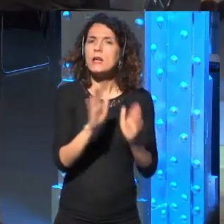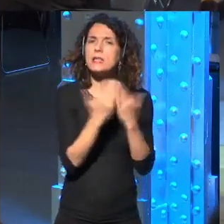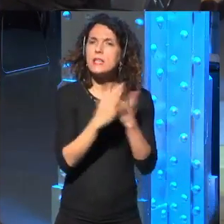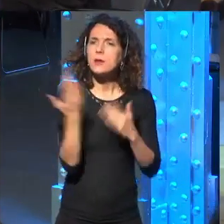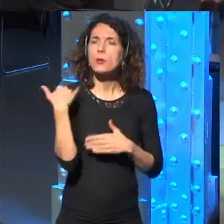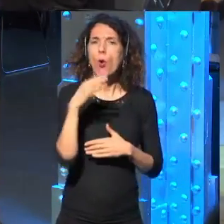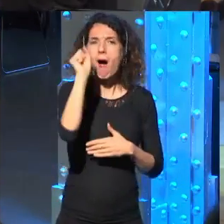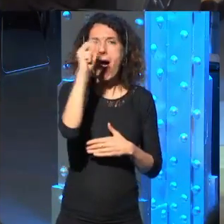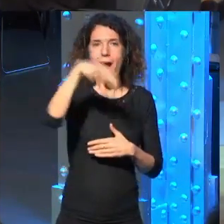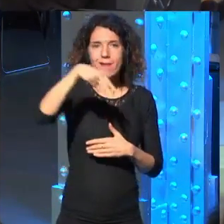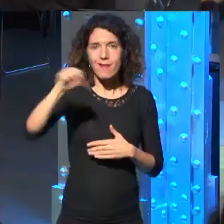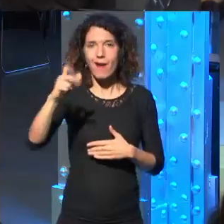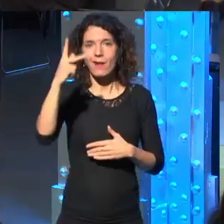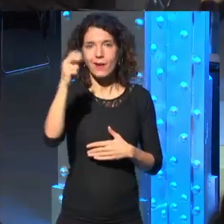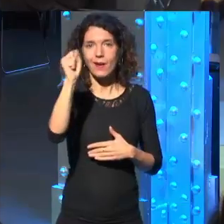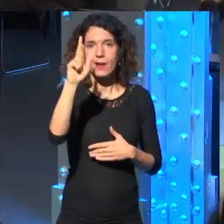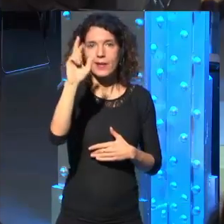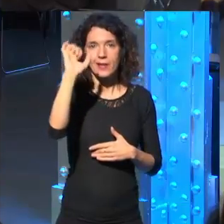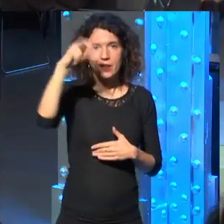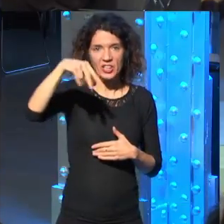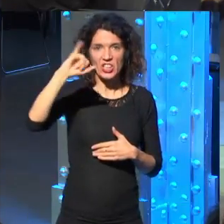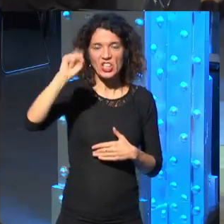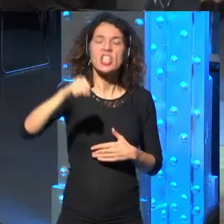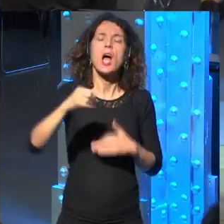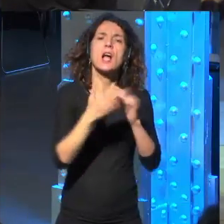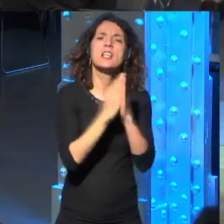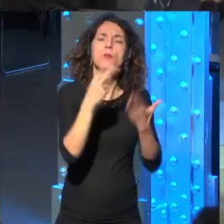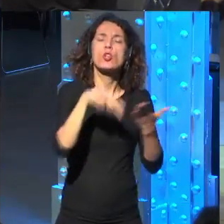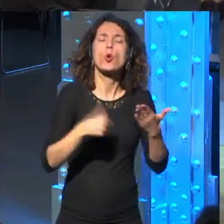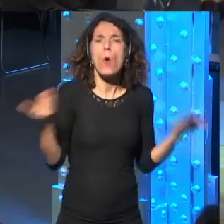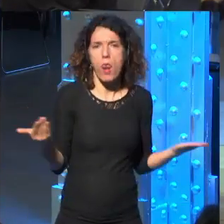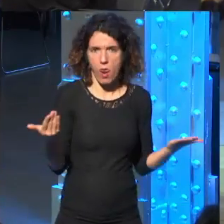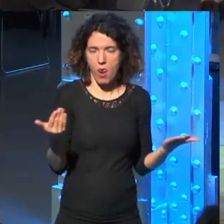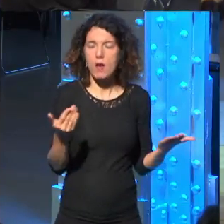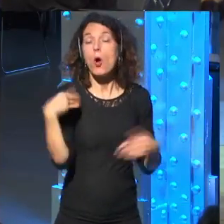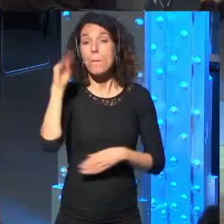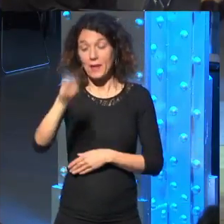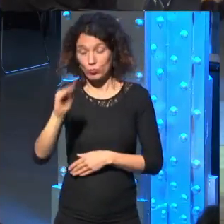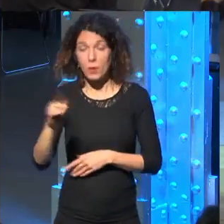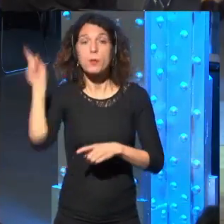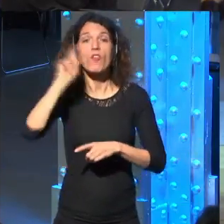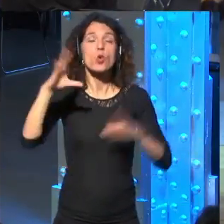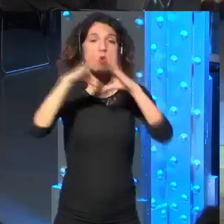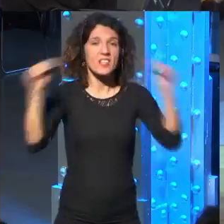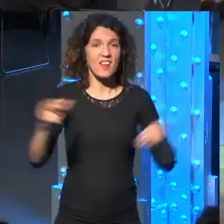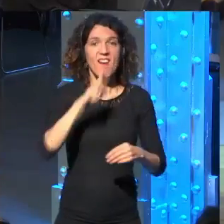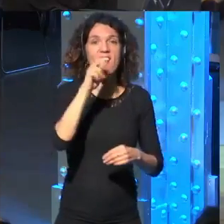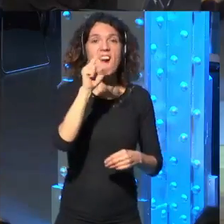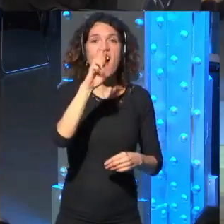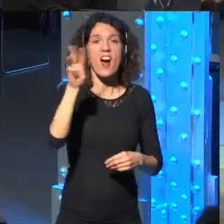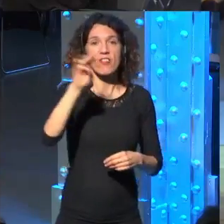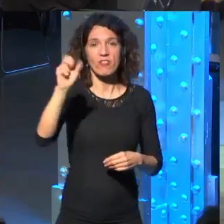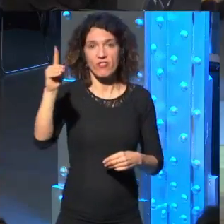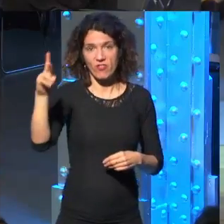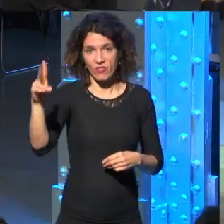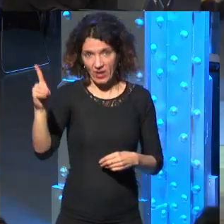in a naive and sentimental. Yes. And I asked this to Harvard professors. No one knew. One guy said, in Anna Karenina,